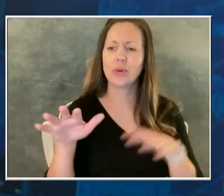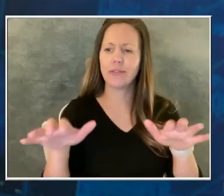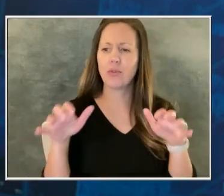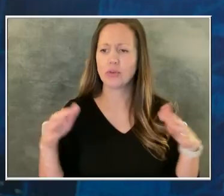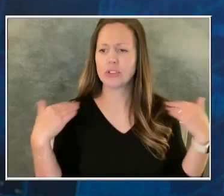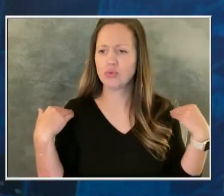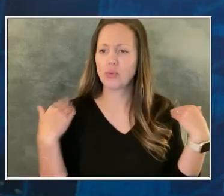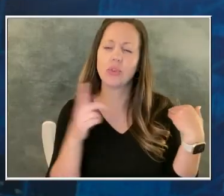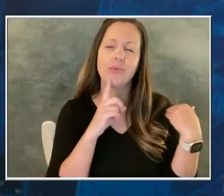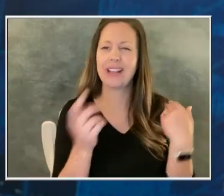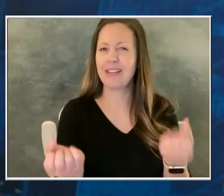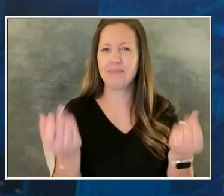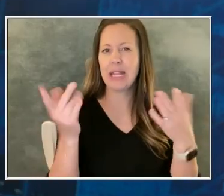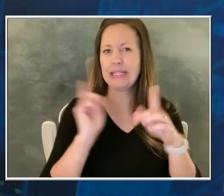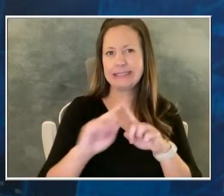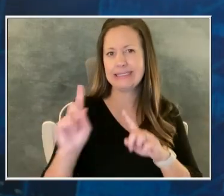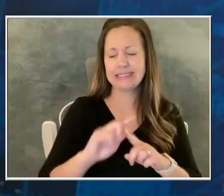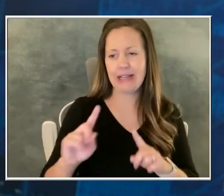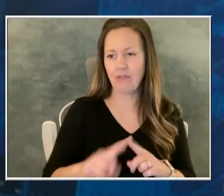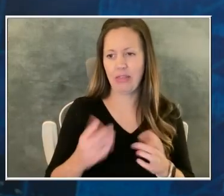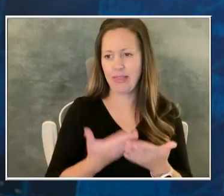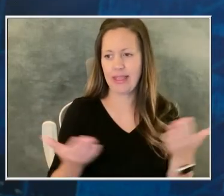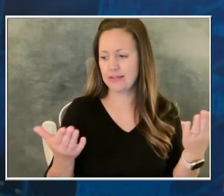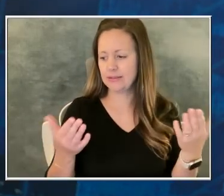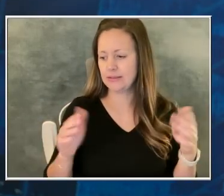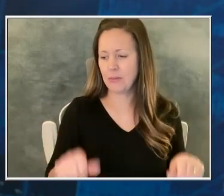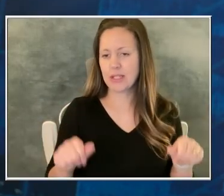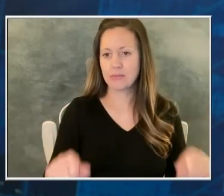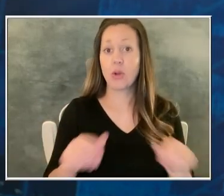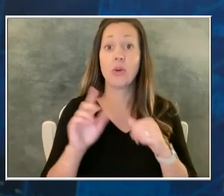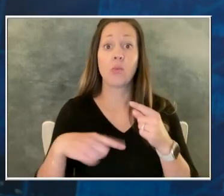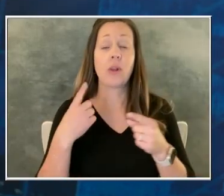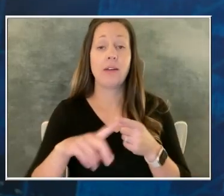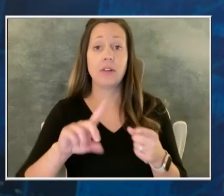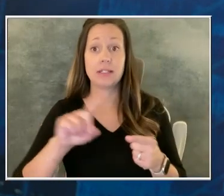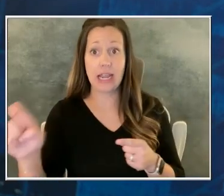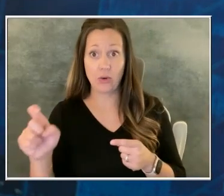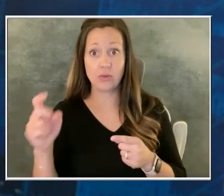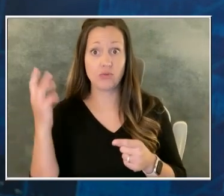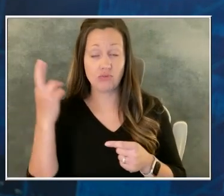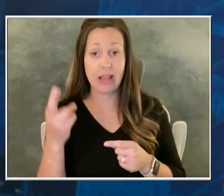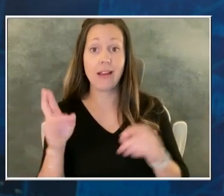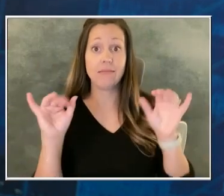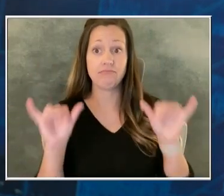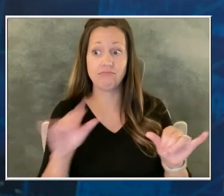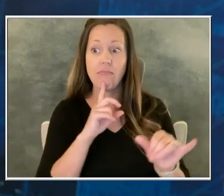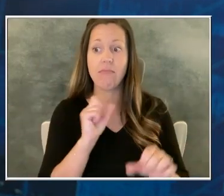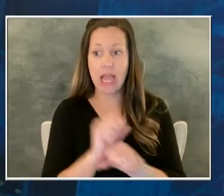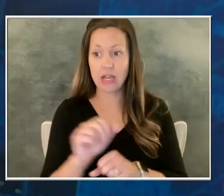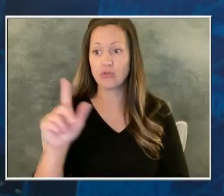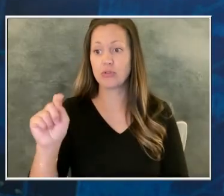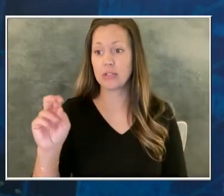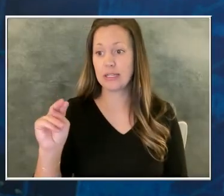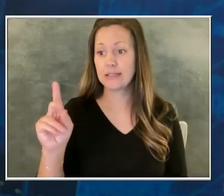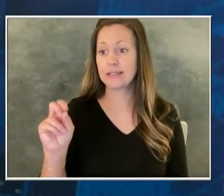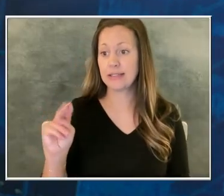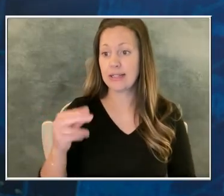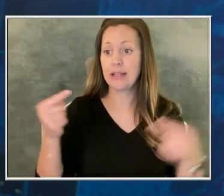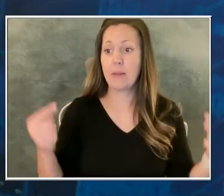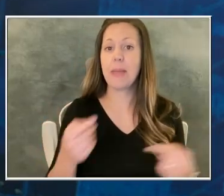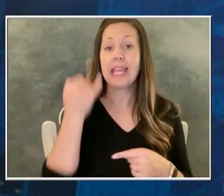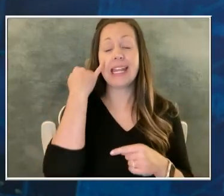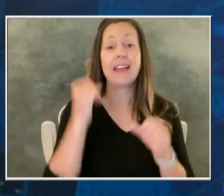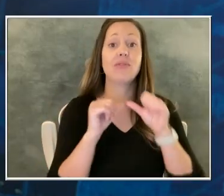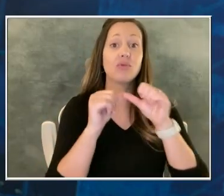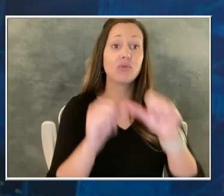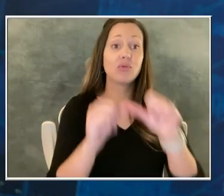different conditions? Once you really have the diagnosis that it is tendon pain, usually if it's been chronic, you've tried other things,